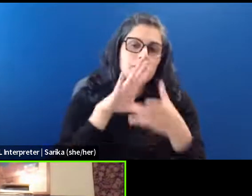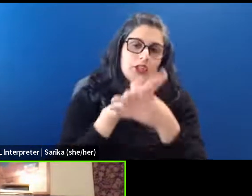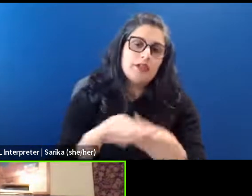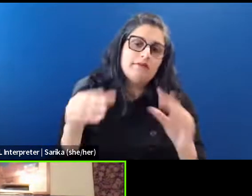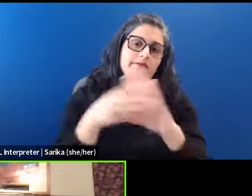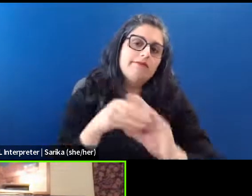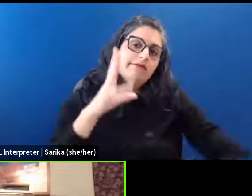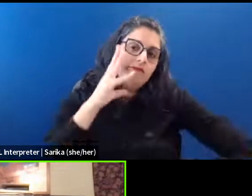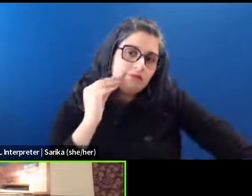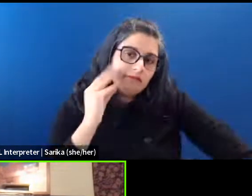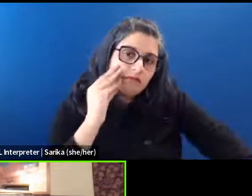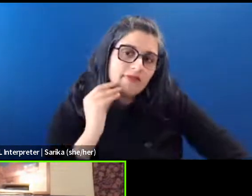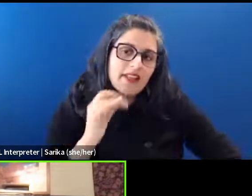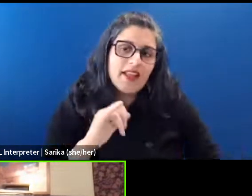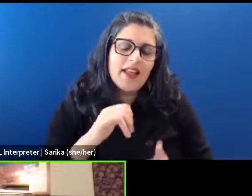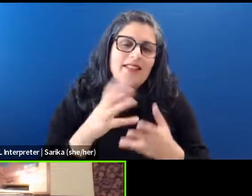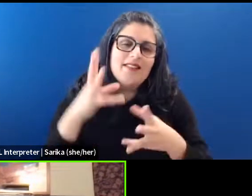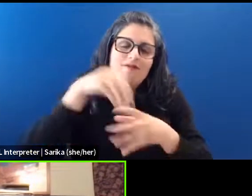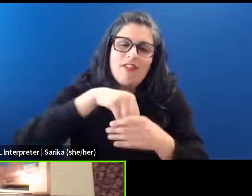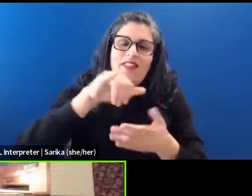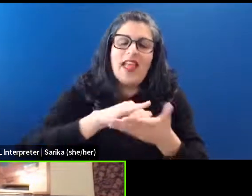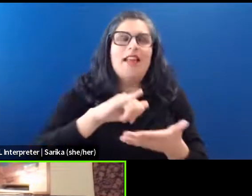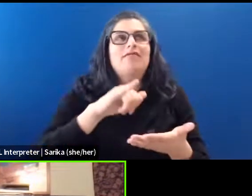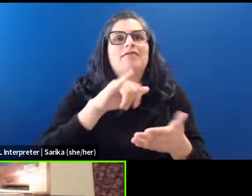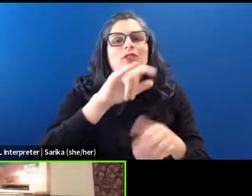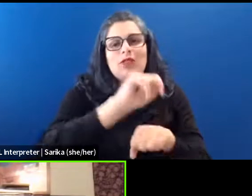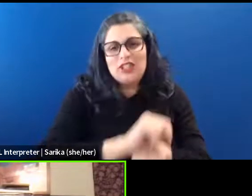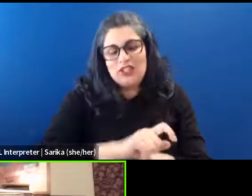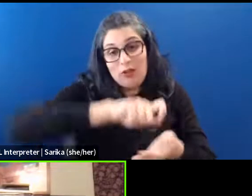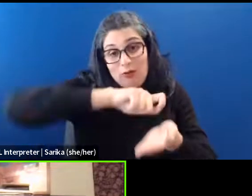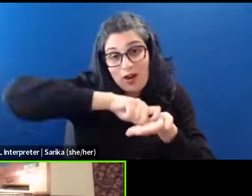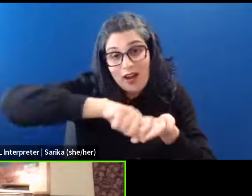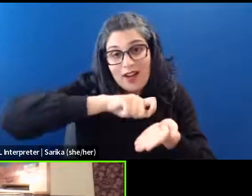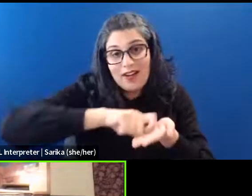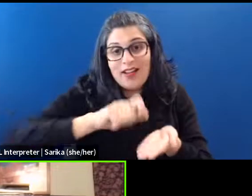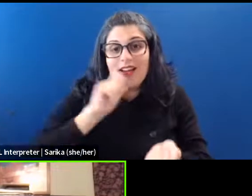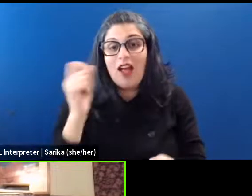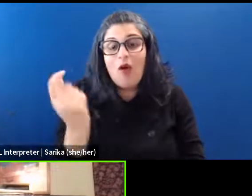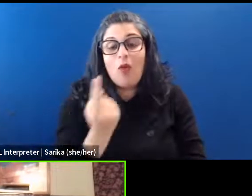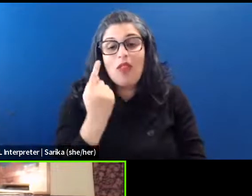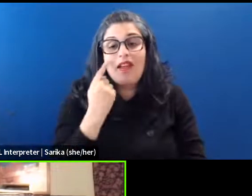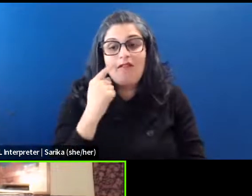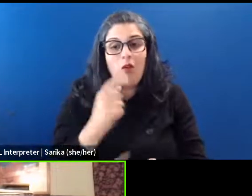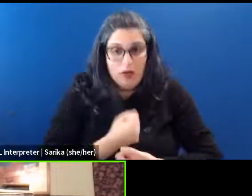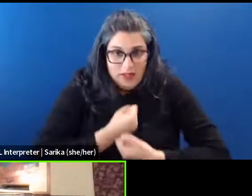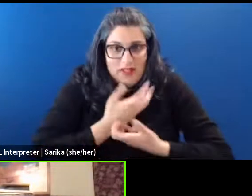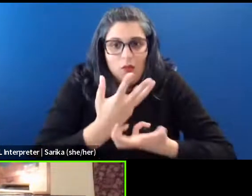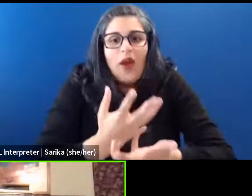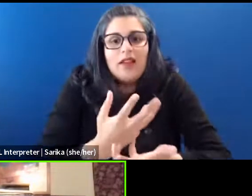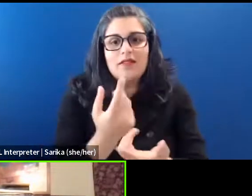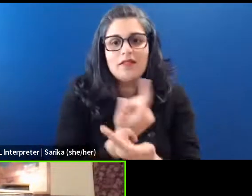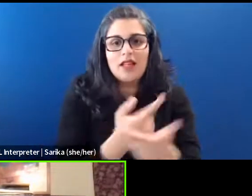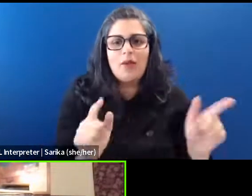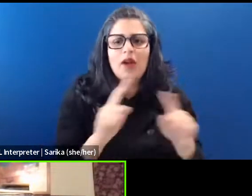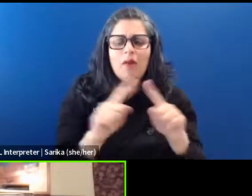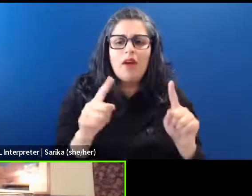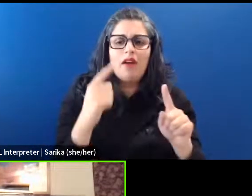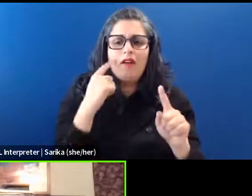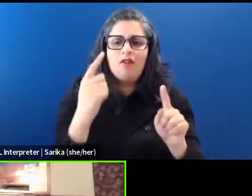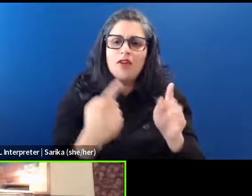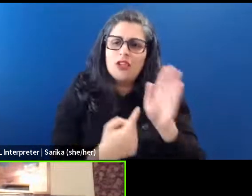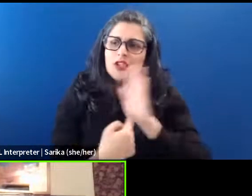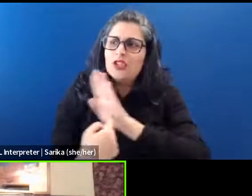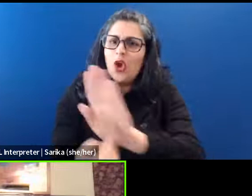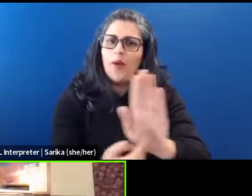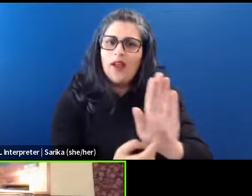It's part of that long tradition of writing, not only to express your own liberation, but also showing the path to